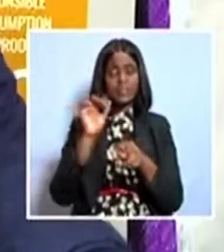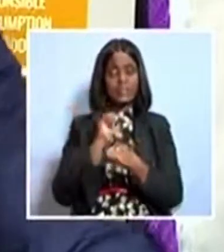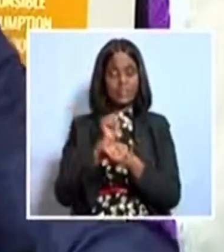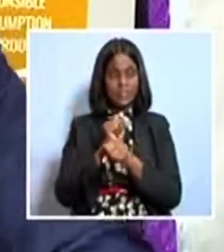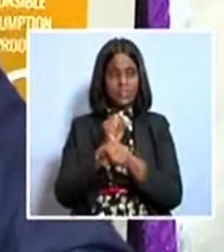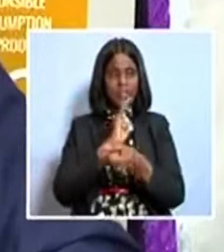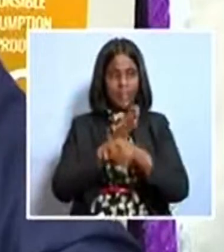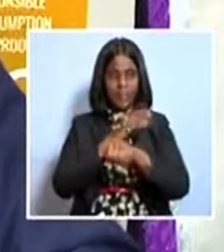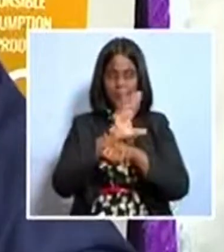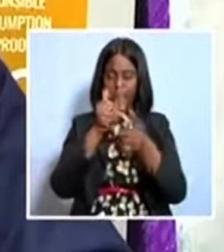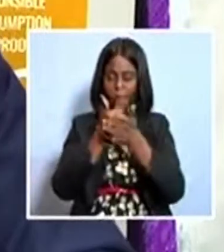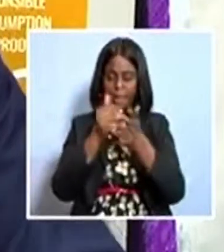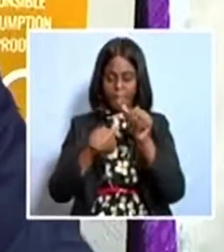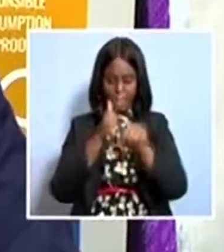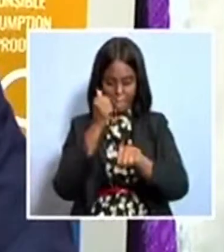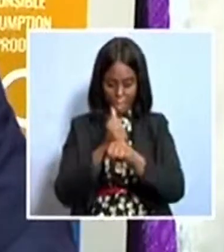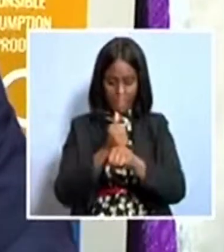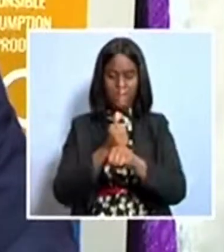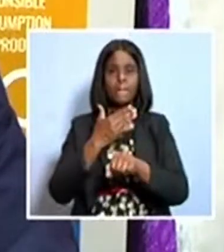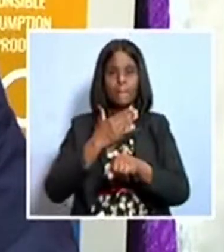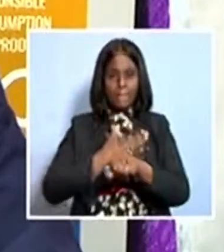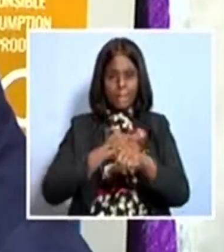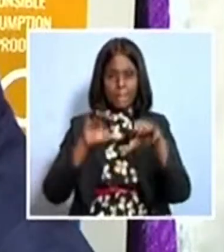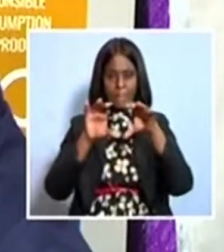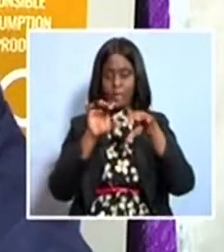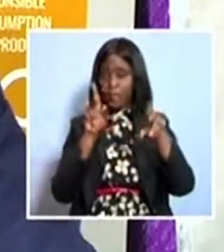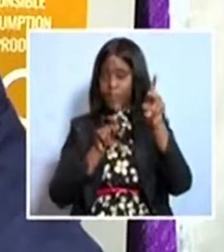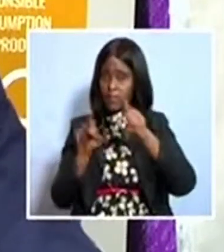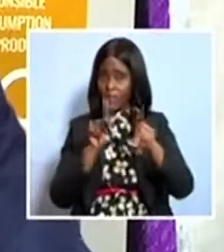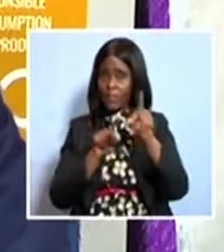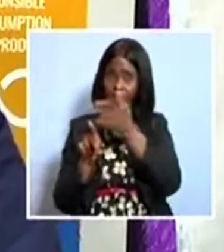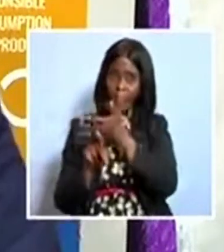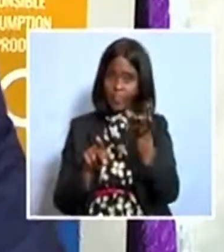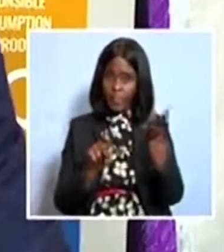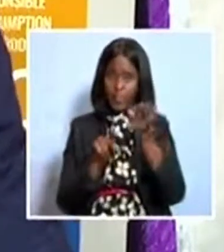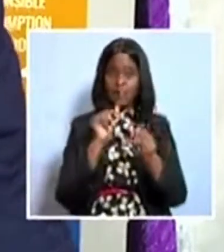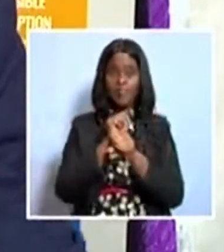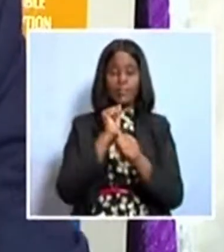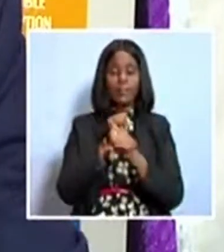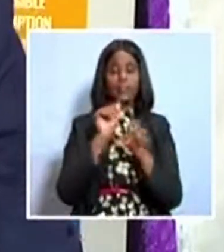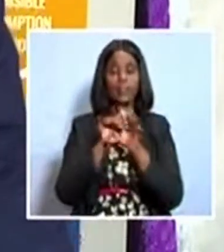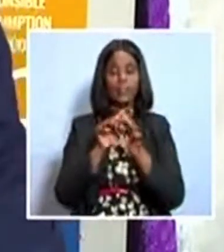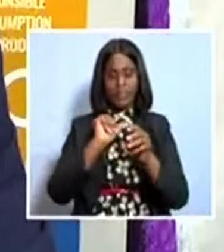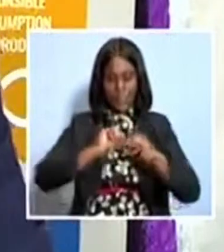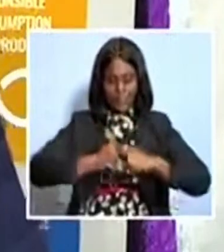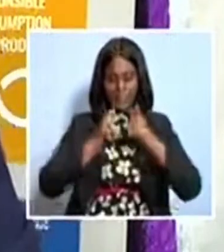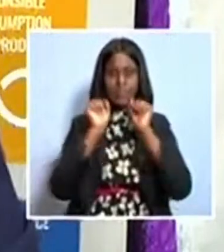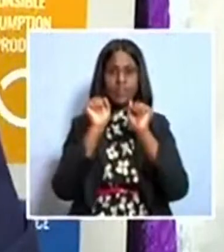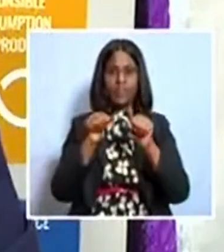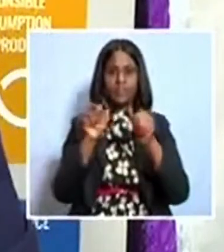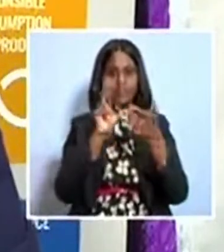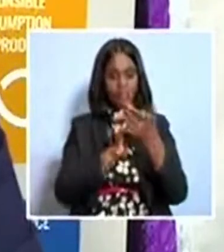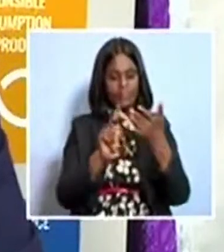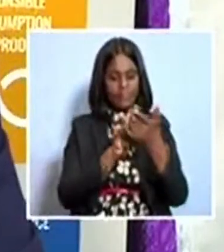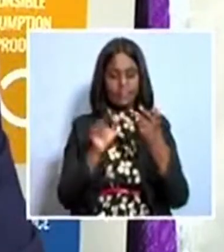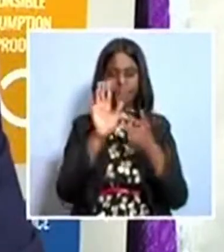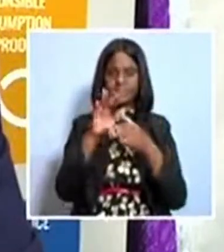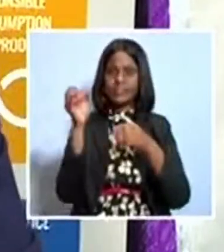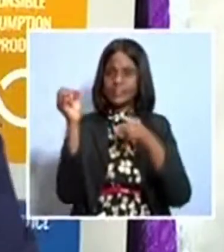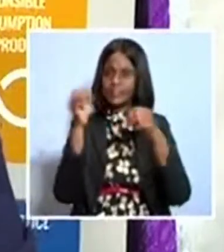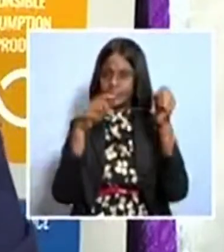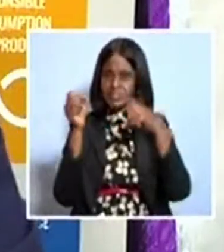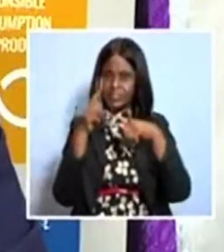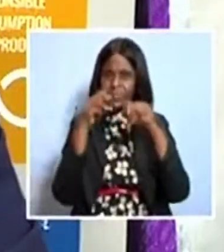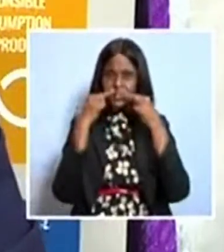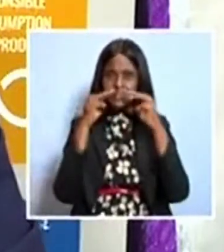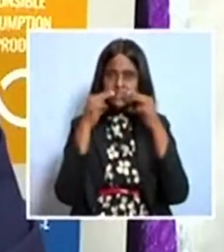after establishing what my panelists are involved in, we'll be able to read your text messages as well. So